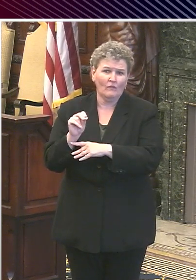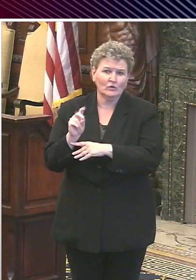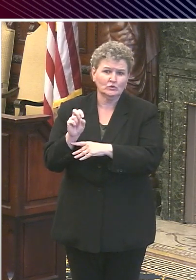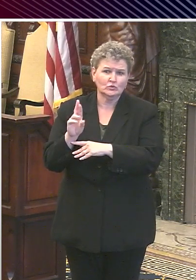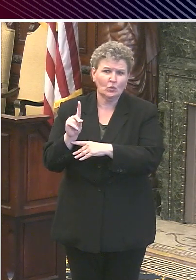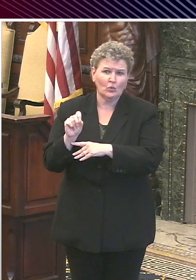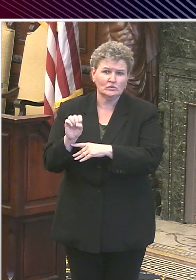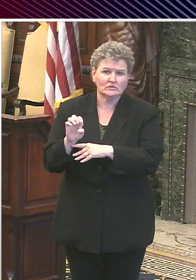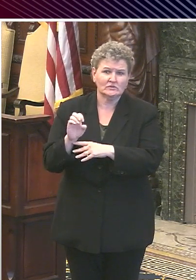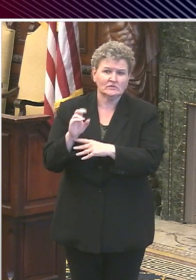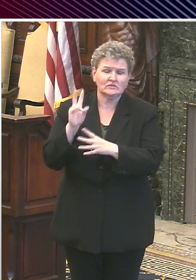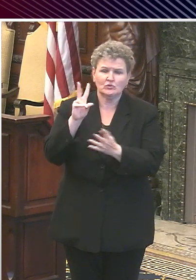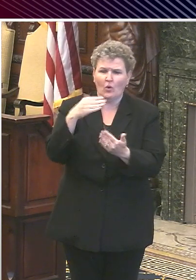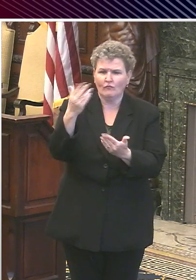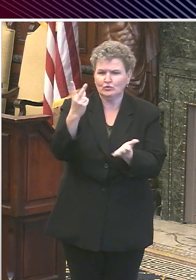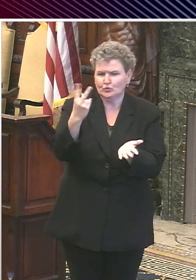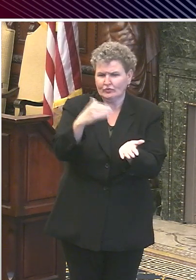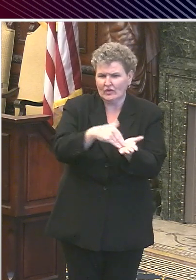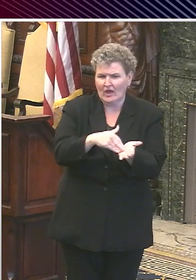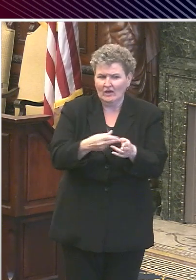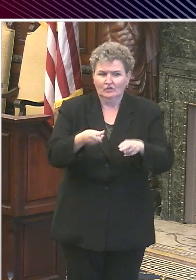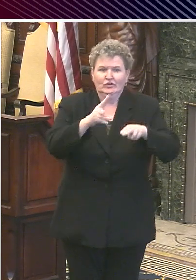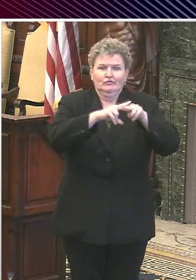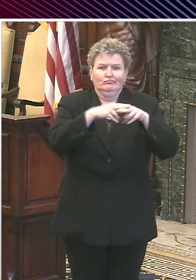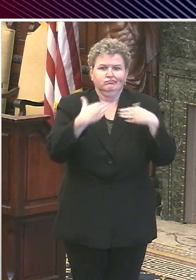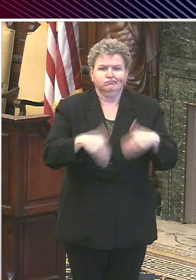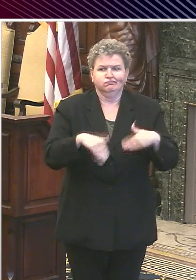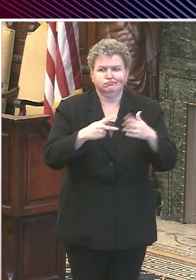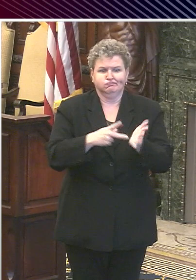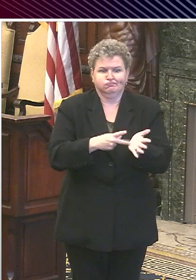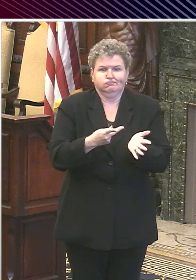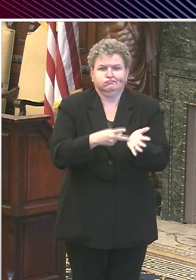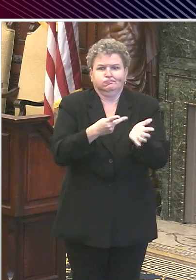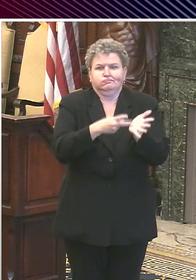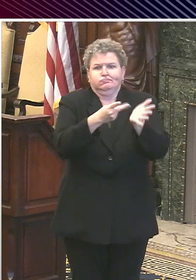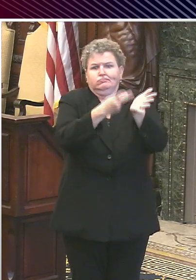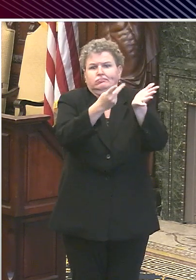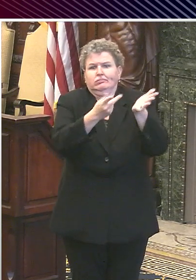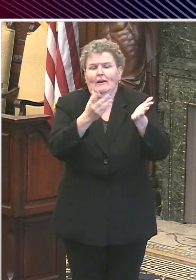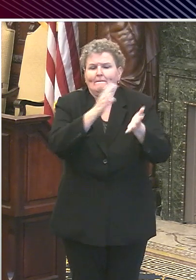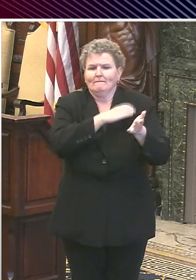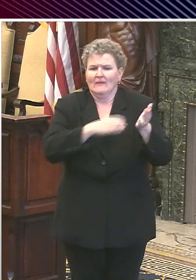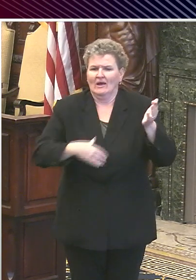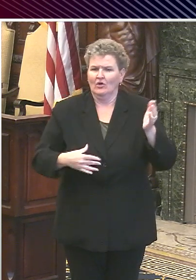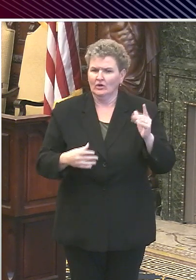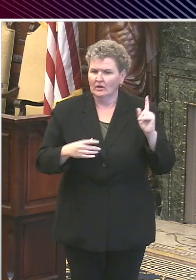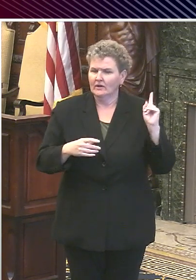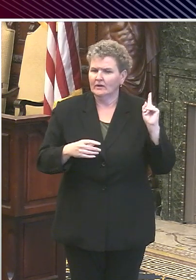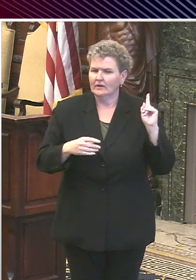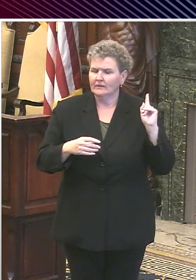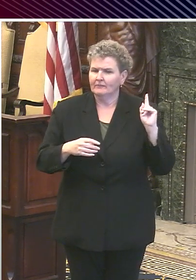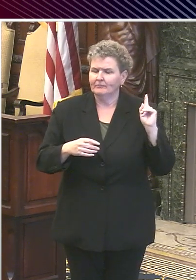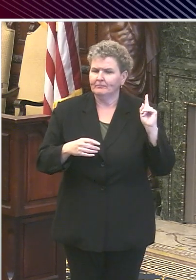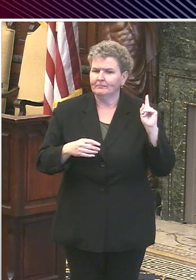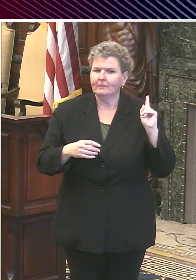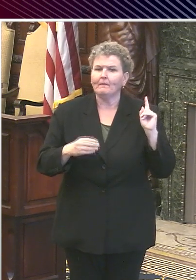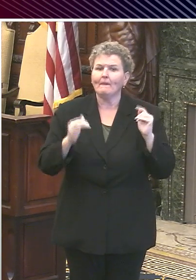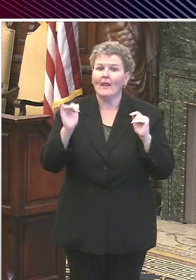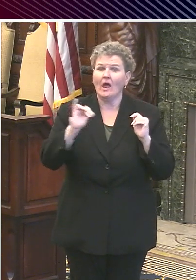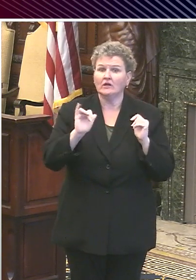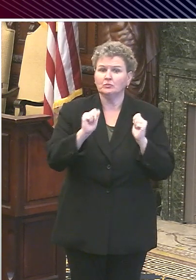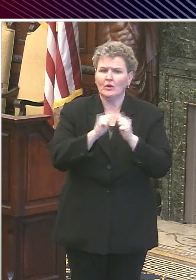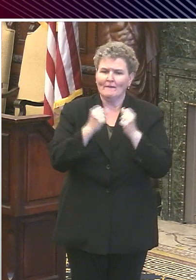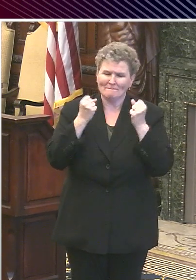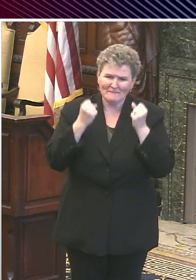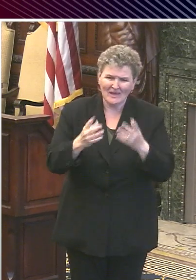overdoses in 2000. In 2019, 1,150 people died from drug overdoses in Philadelphia, and